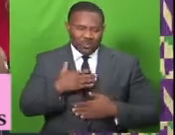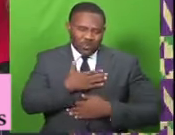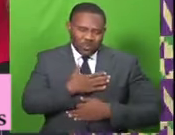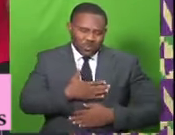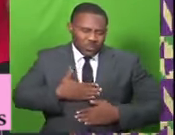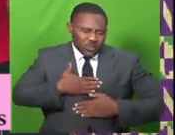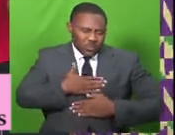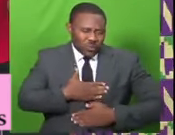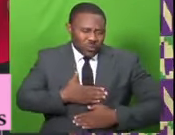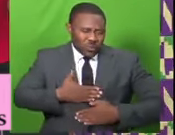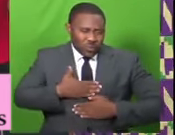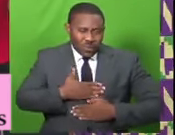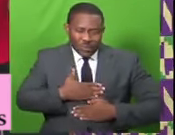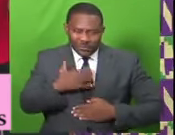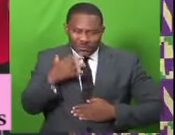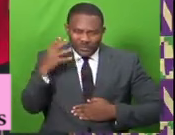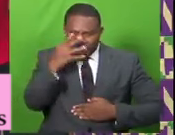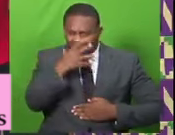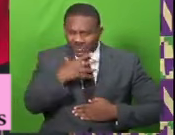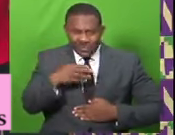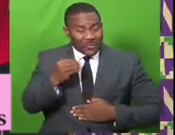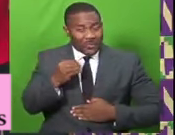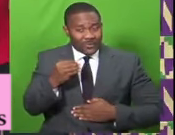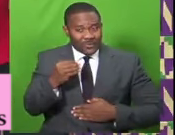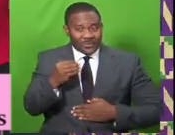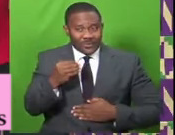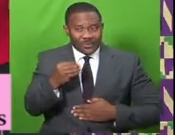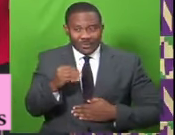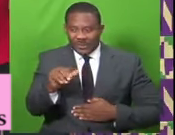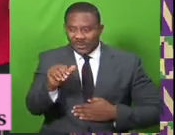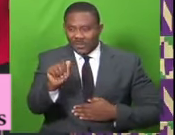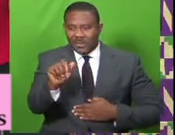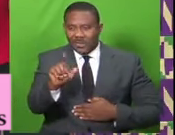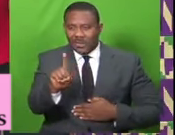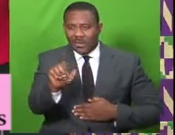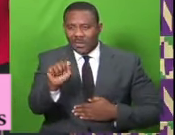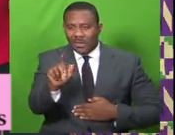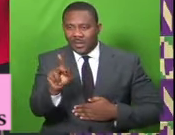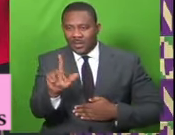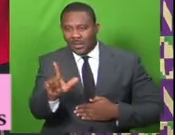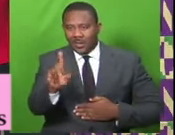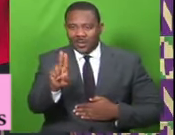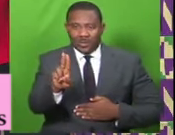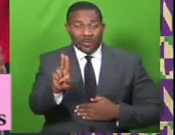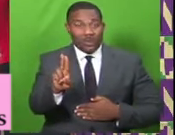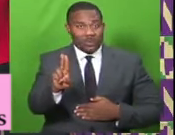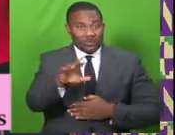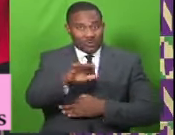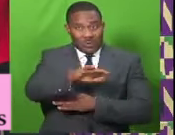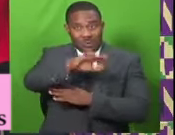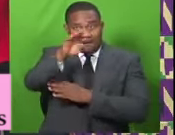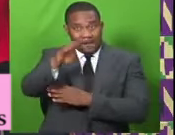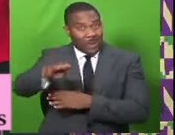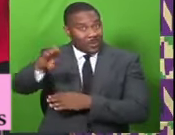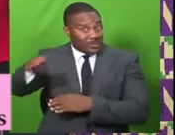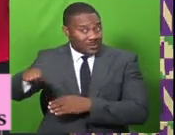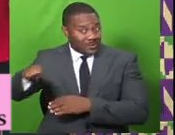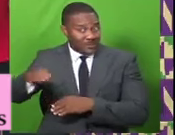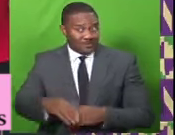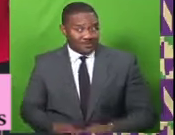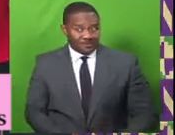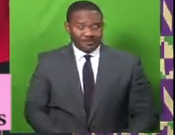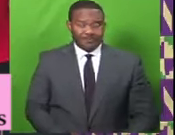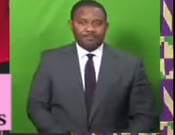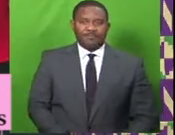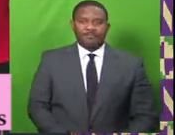set against the breathtakingly beautiful background of the Adaklu Mountains. Mr. Speaker,